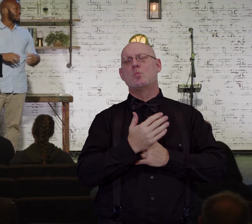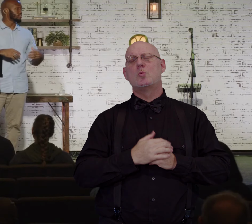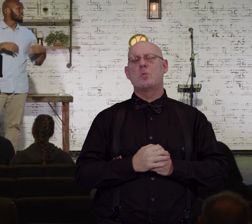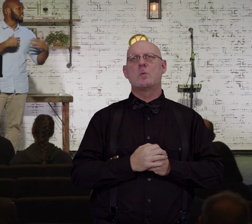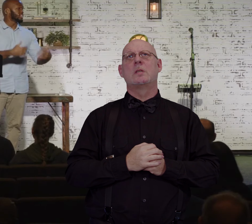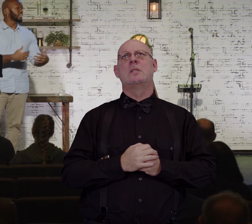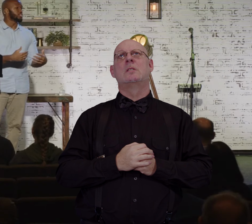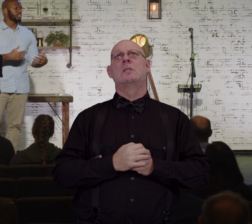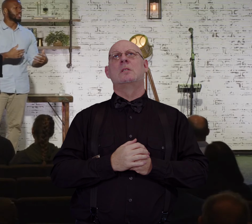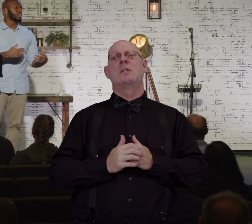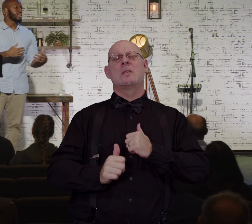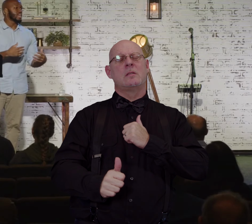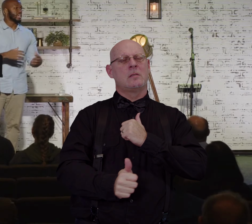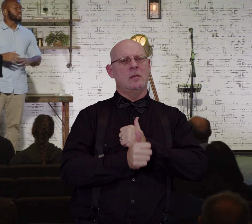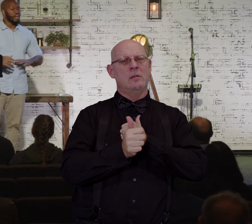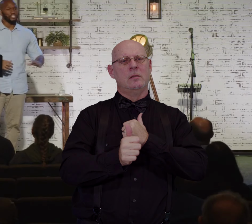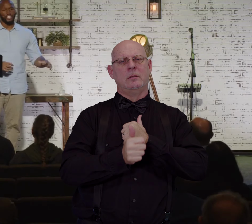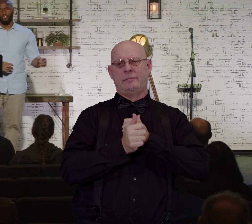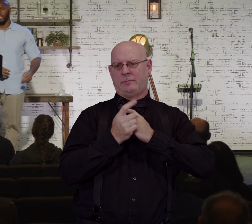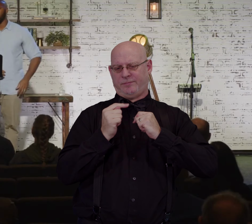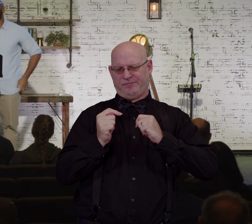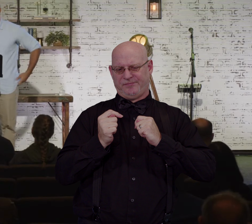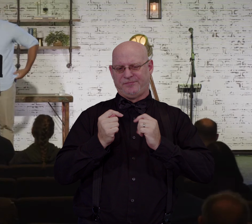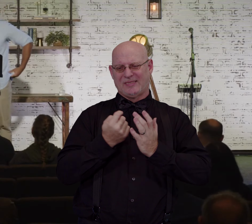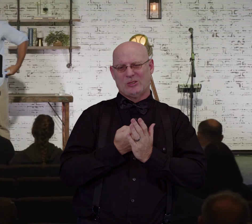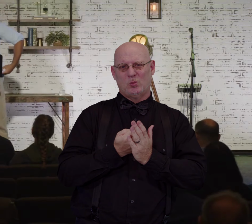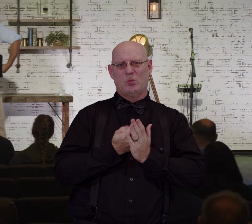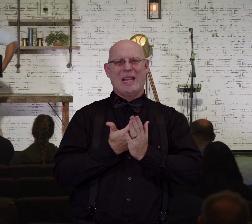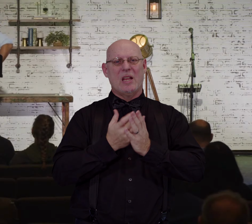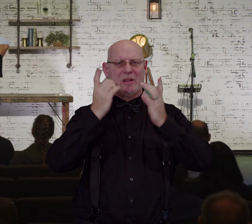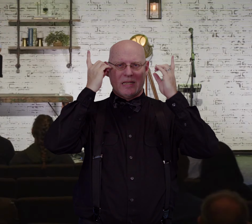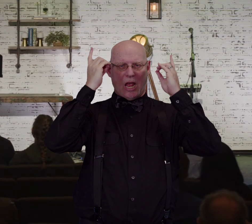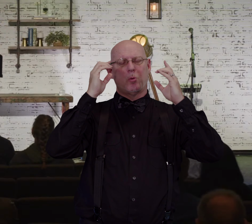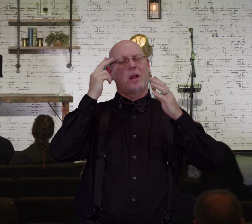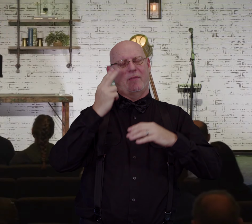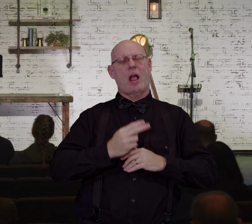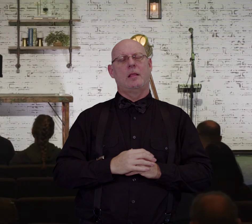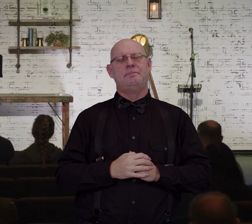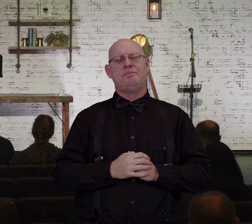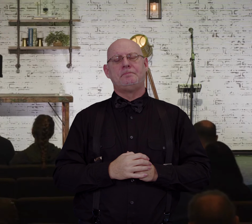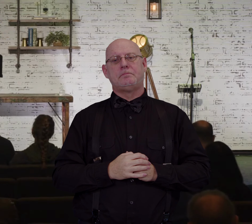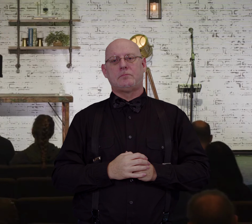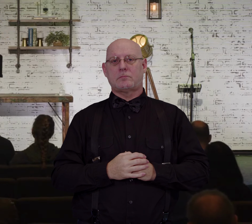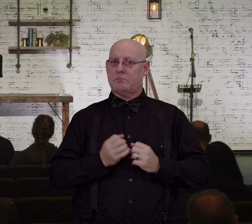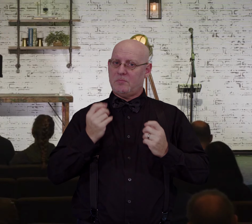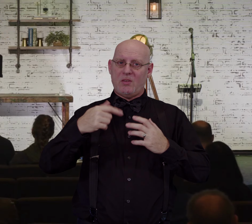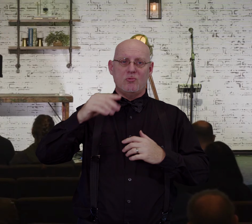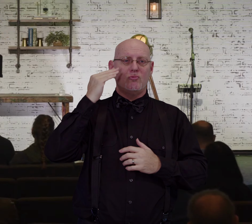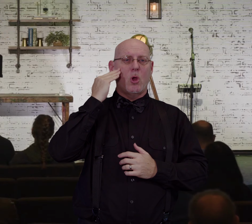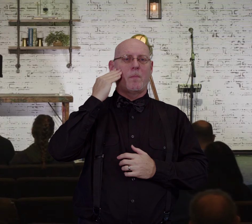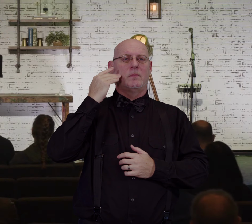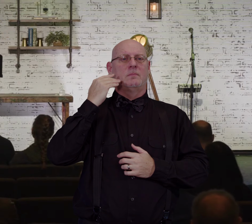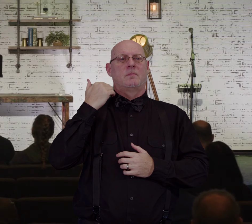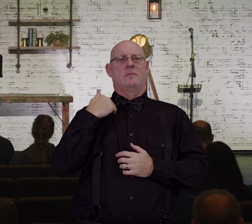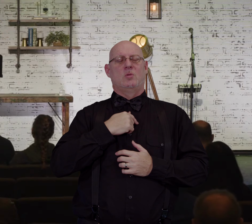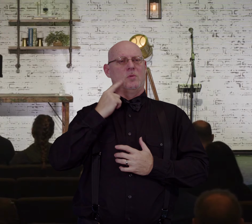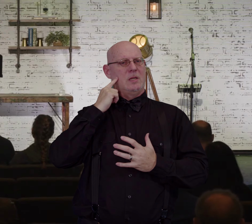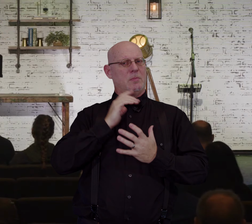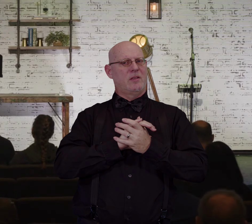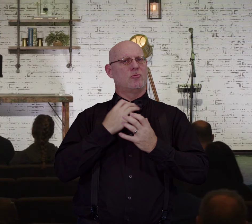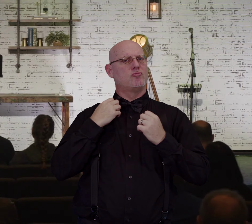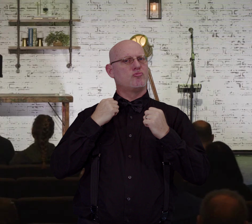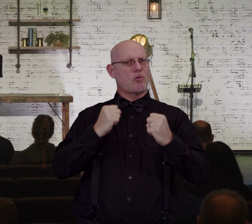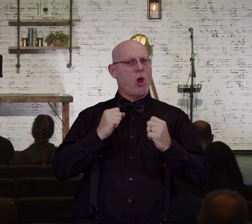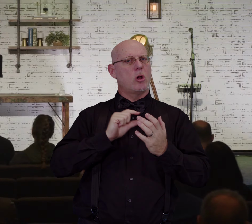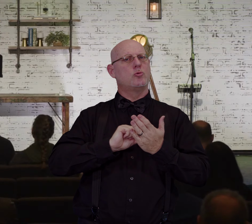morning is that there's a danger in trying to get rid of the doctrine of hell. And as many of you guys know here, we believe